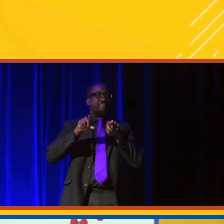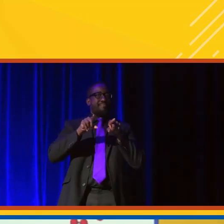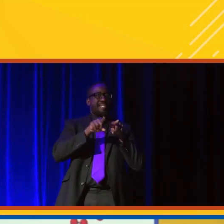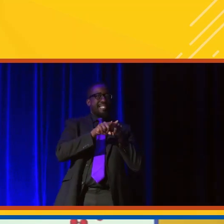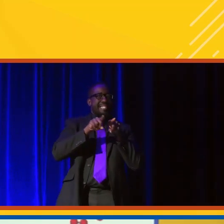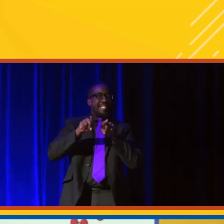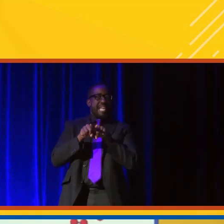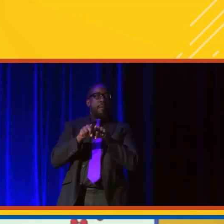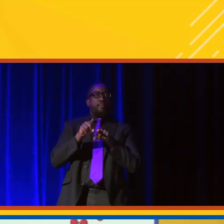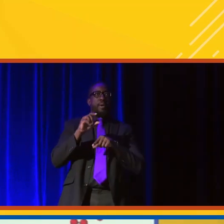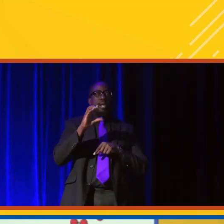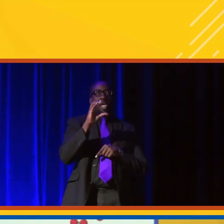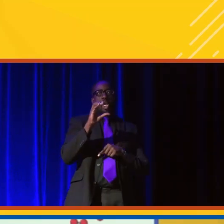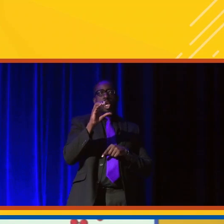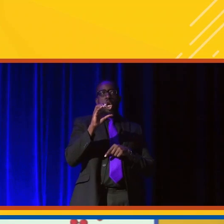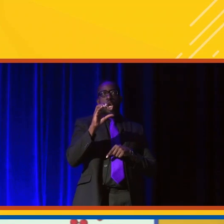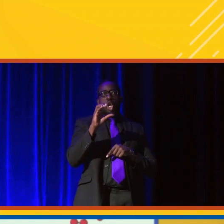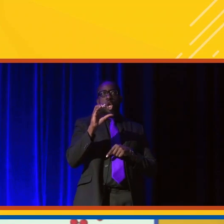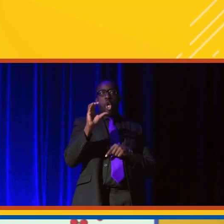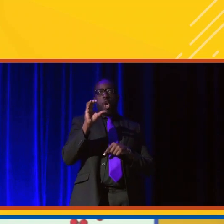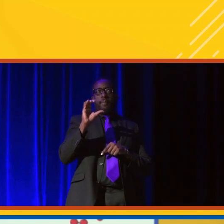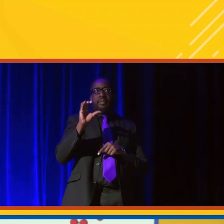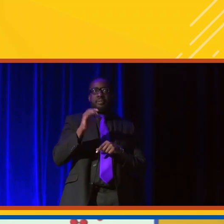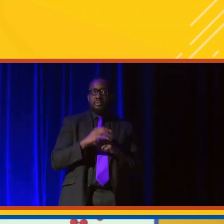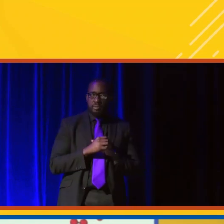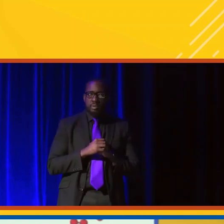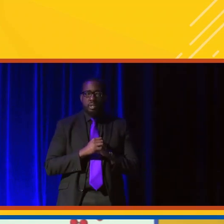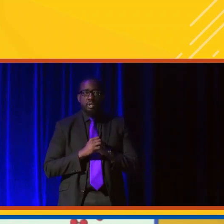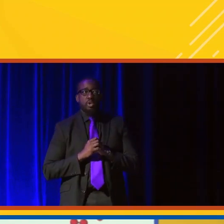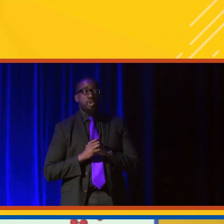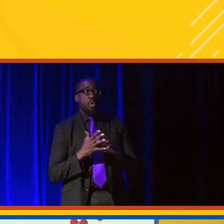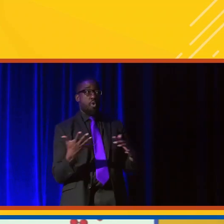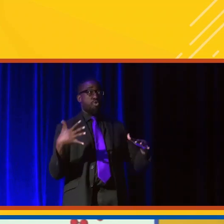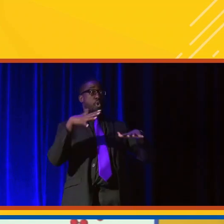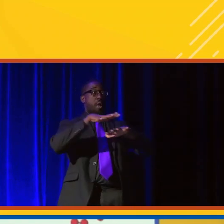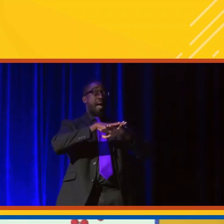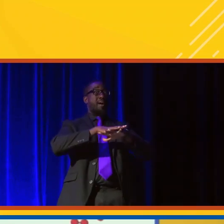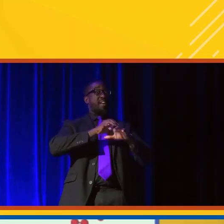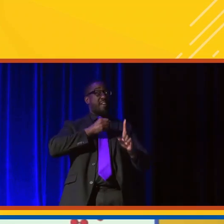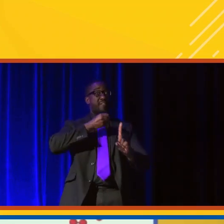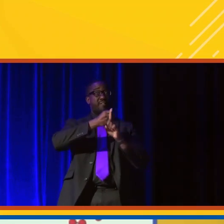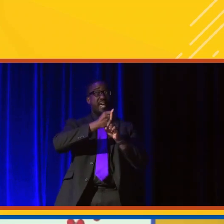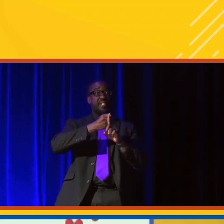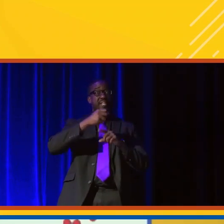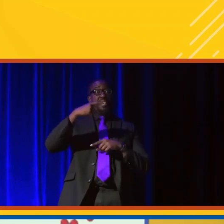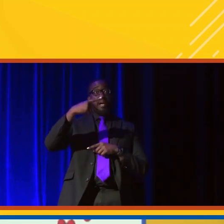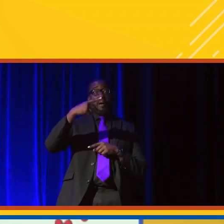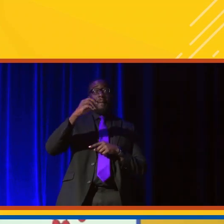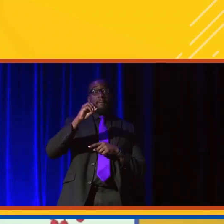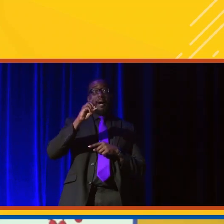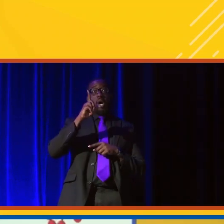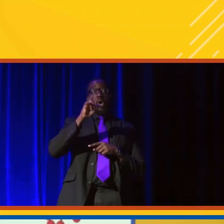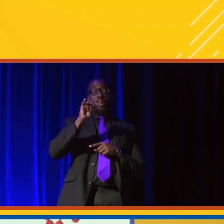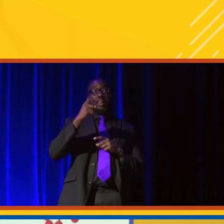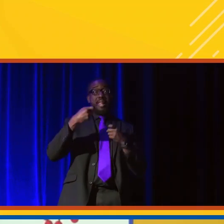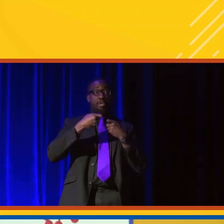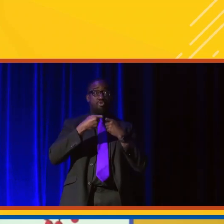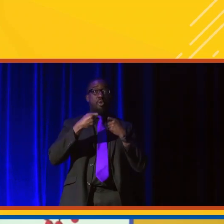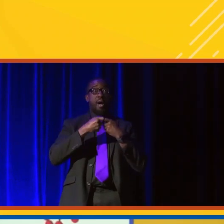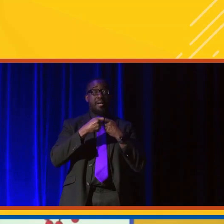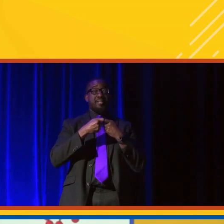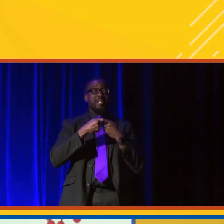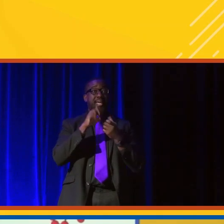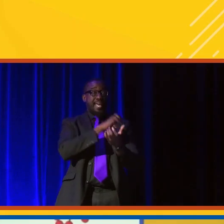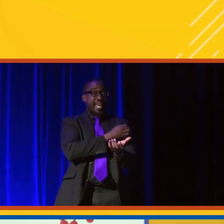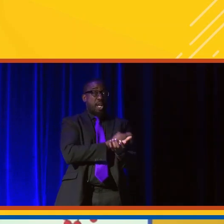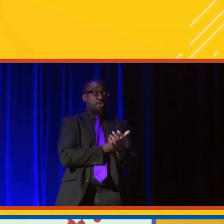they rotate, you go from total overlap to none. That really affects the pi electron system energy levels. And what this tells you is that, well, when you go